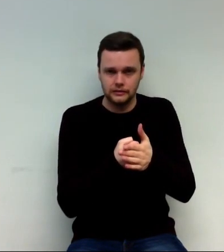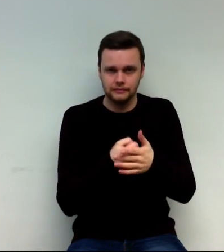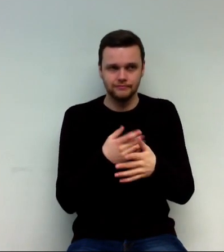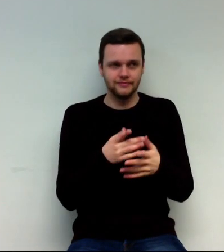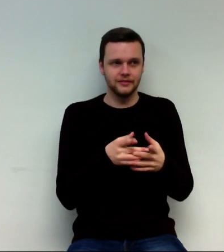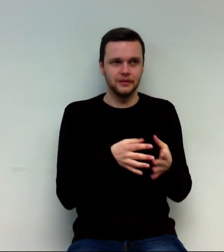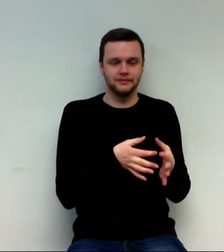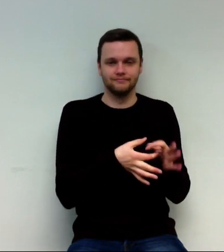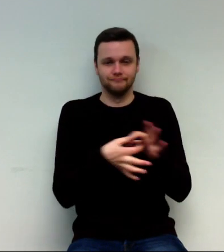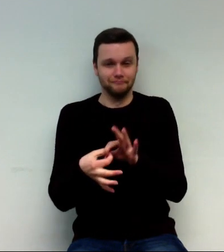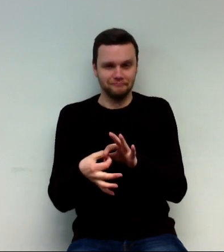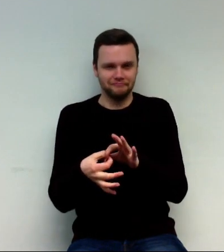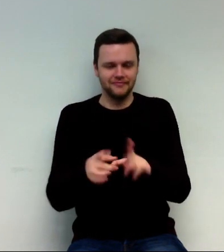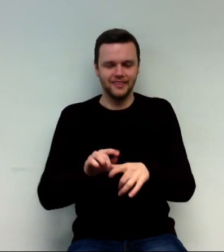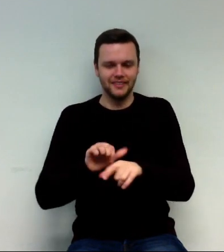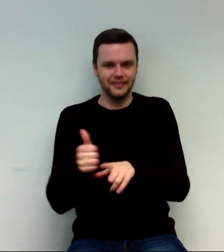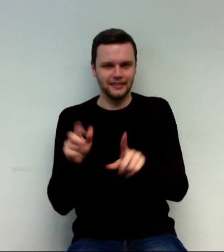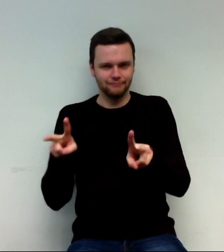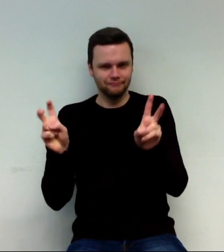Seamless. It's almost planned.